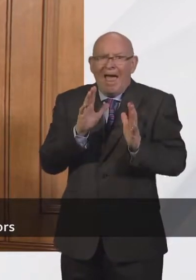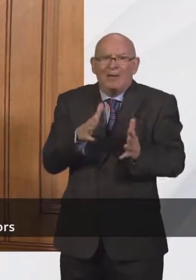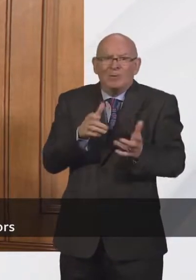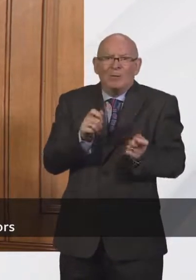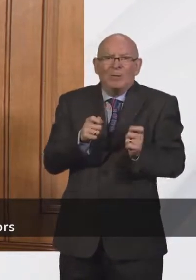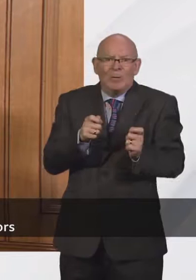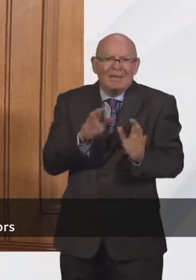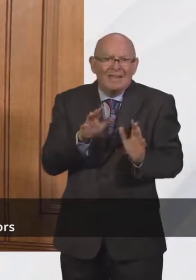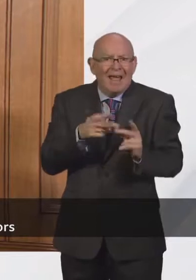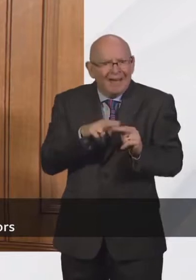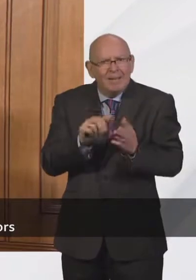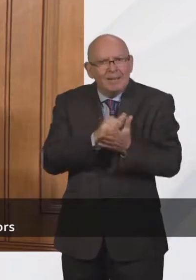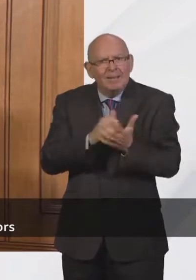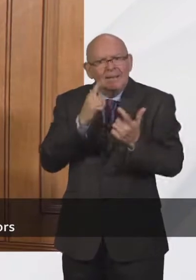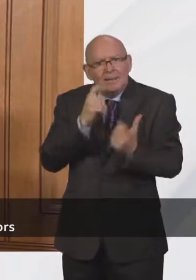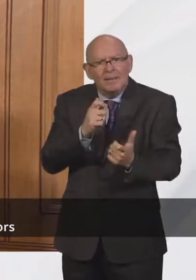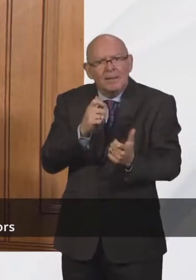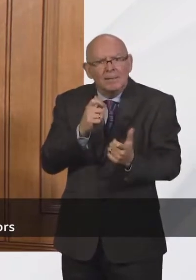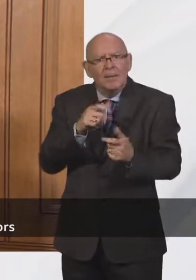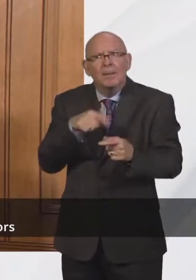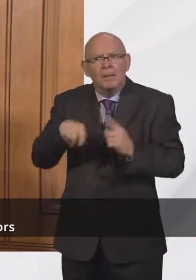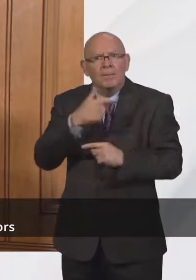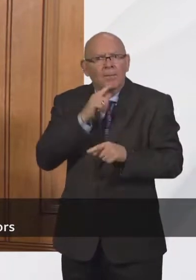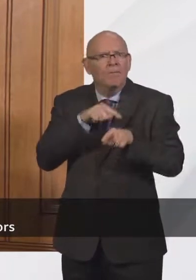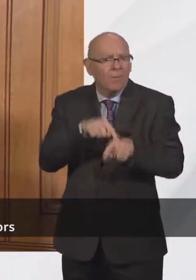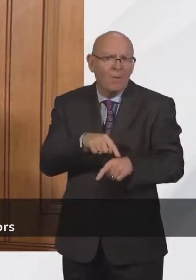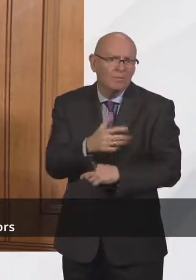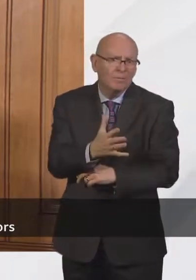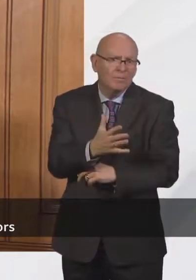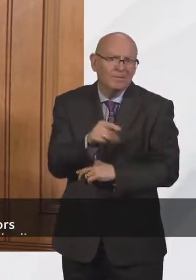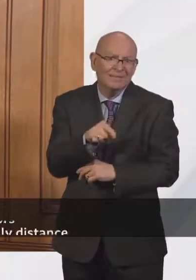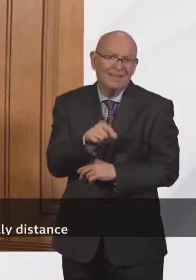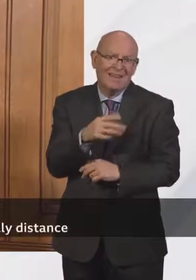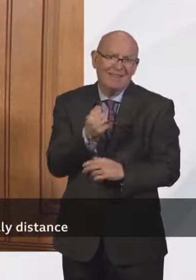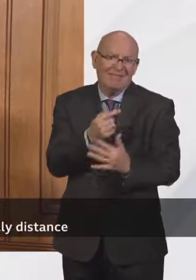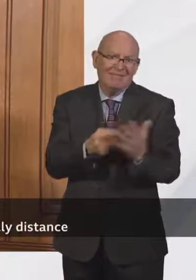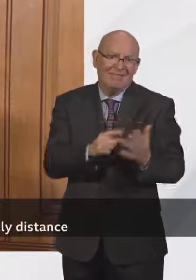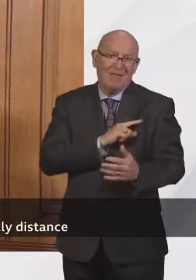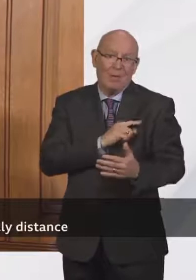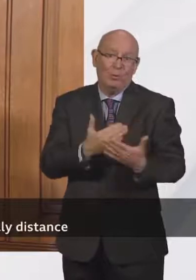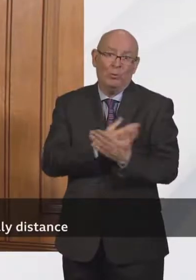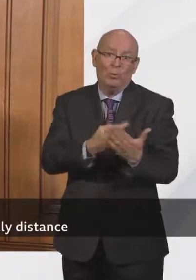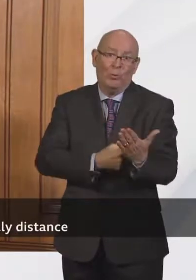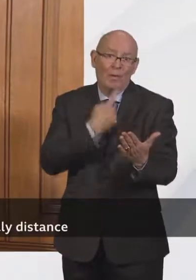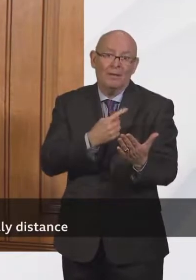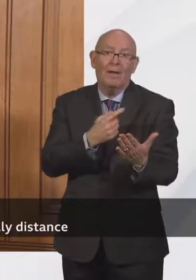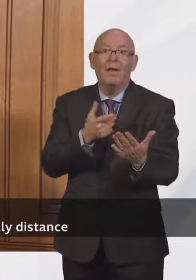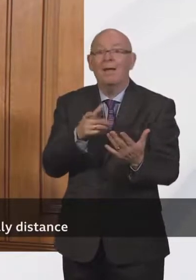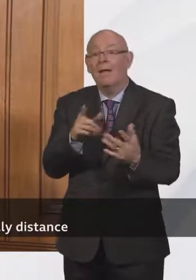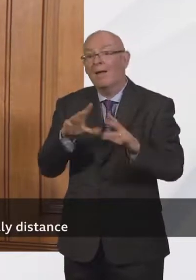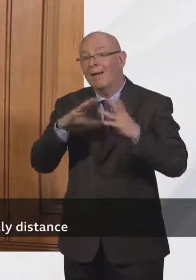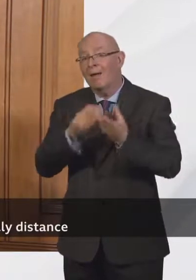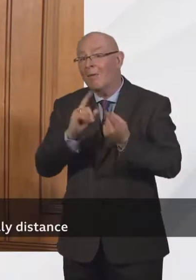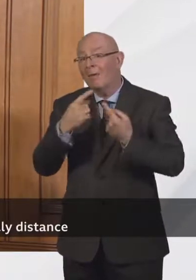risk with that. The right way to deal with that is then to monitor, measure, and be prepared to take steps